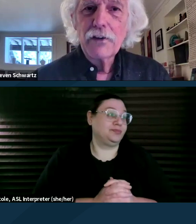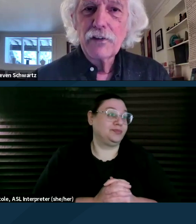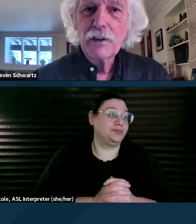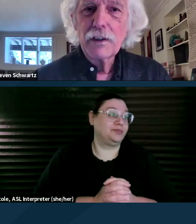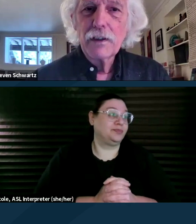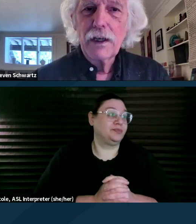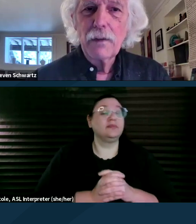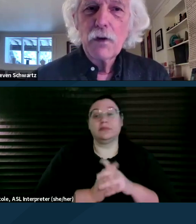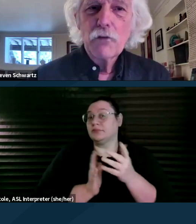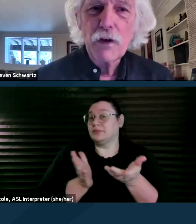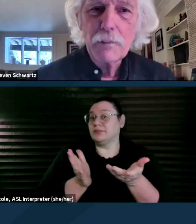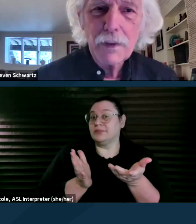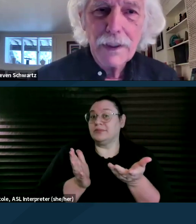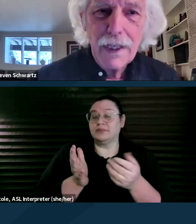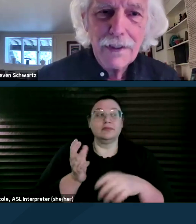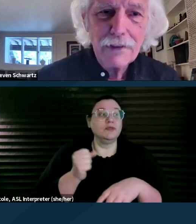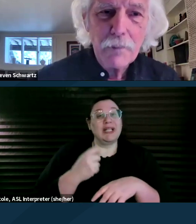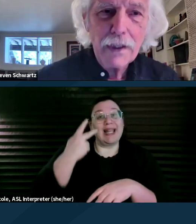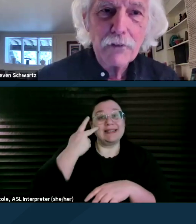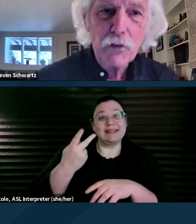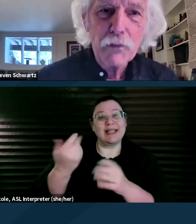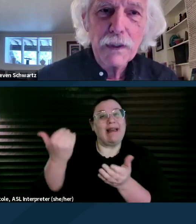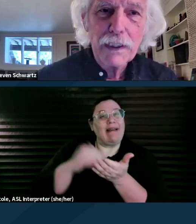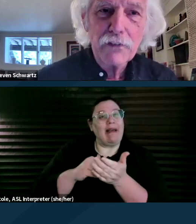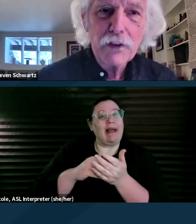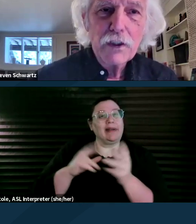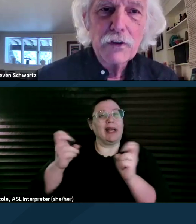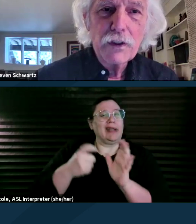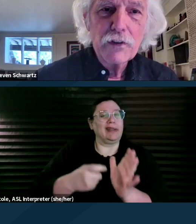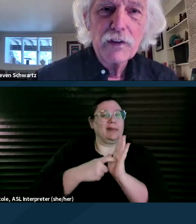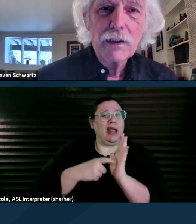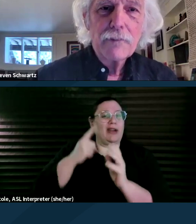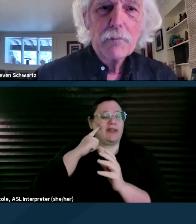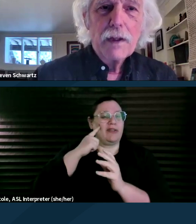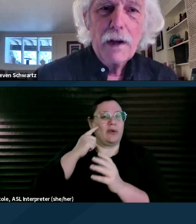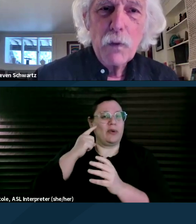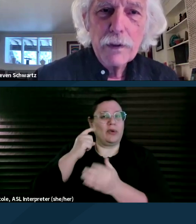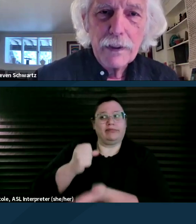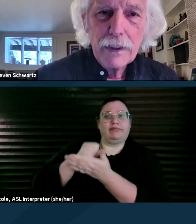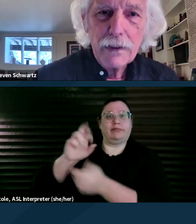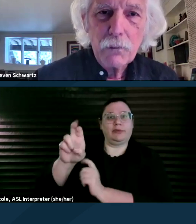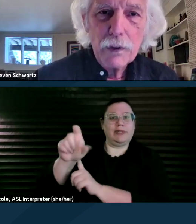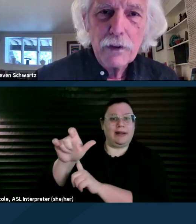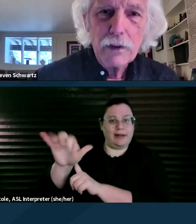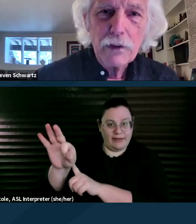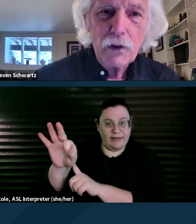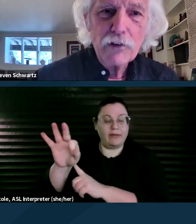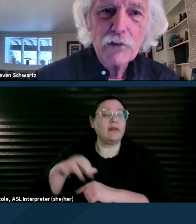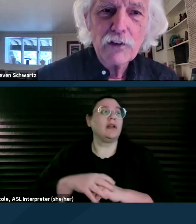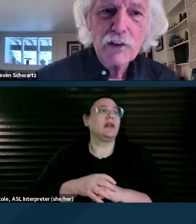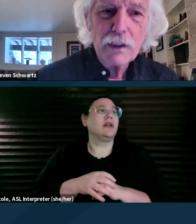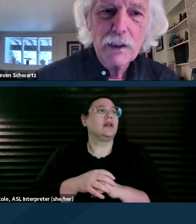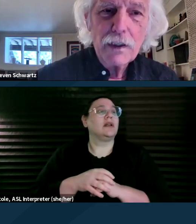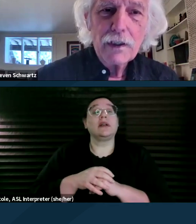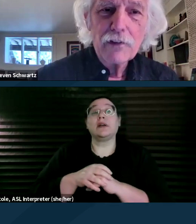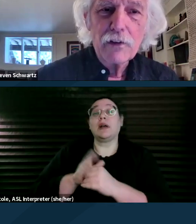And you can see from, again, that demand for the relief, you can see that what the